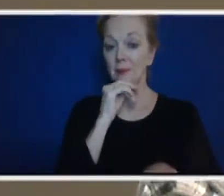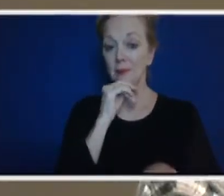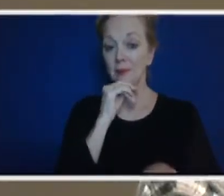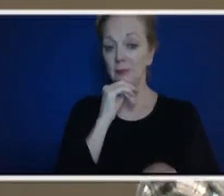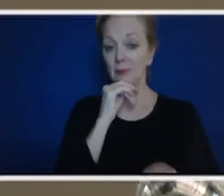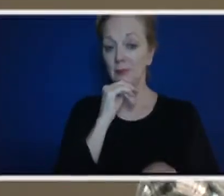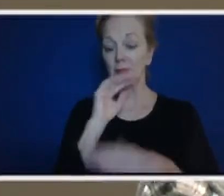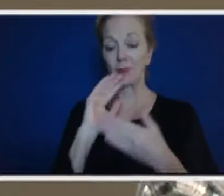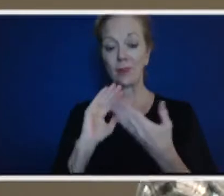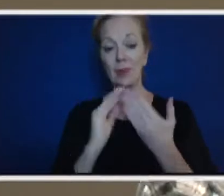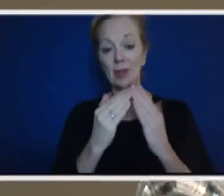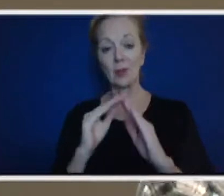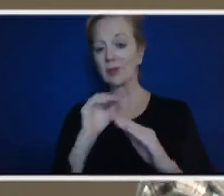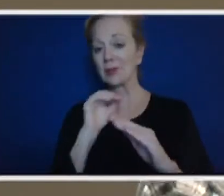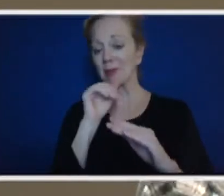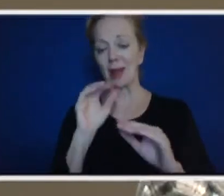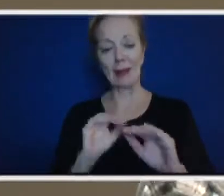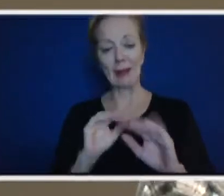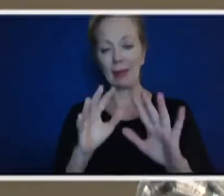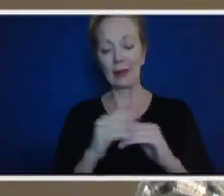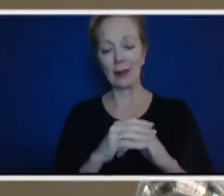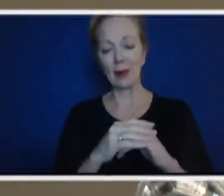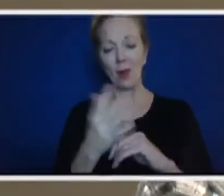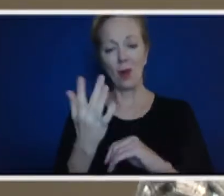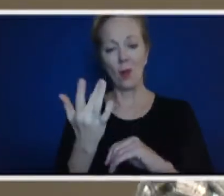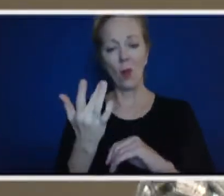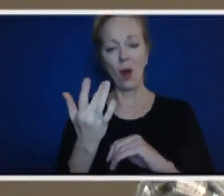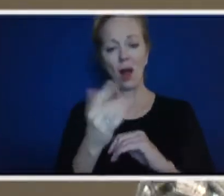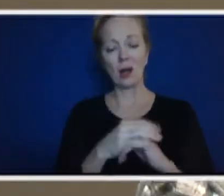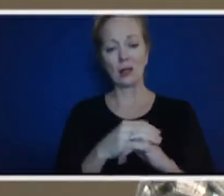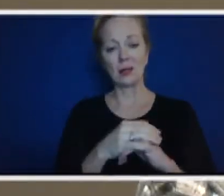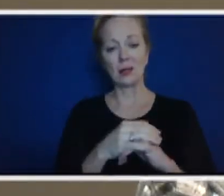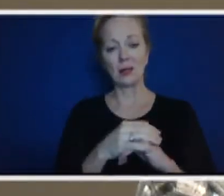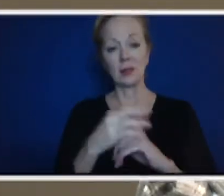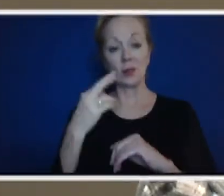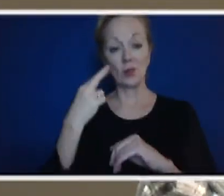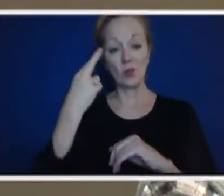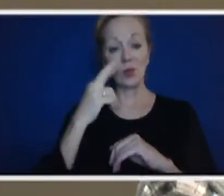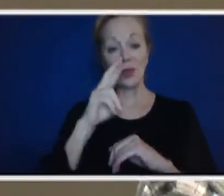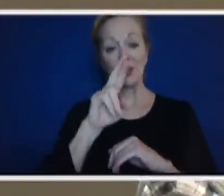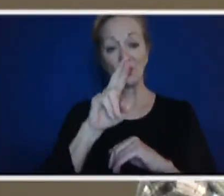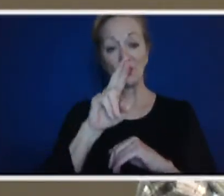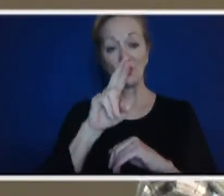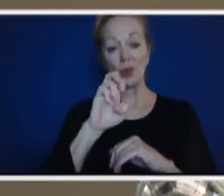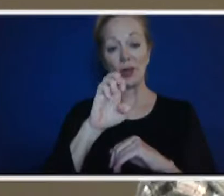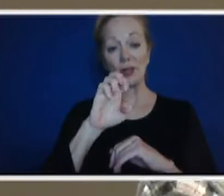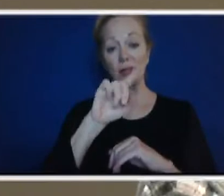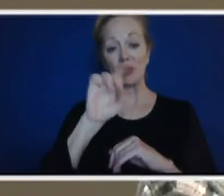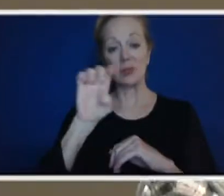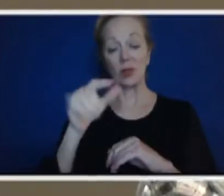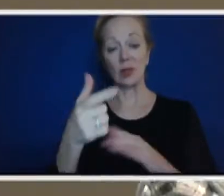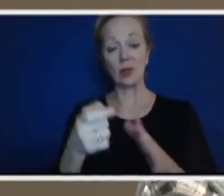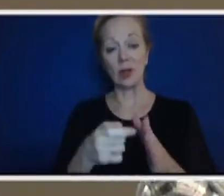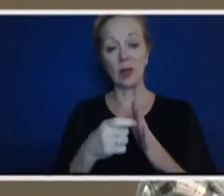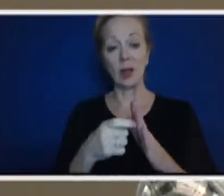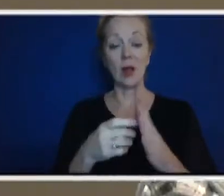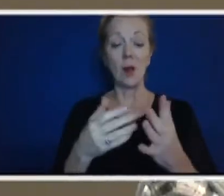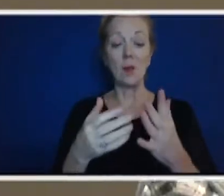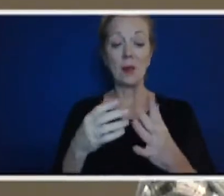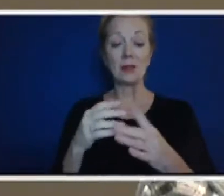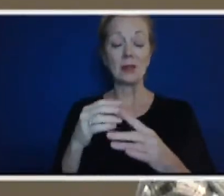the community is not clear as to why the rezoning is required. And I know Ms. Gardner might be